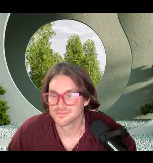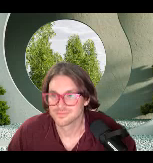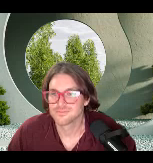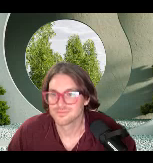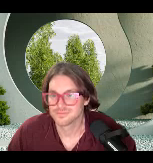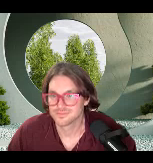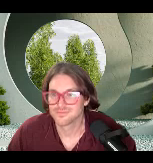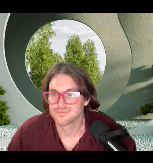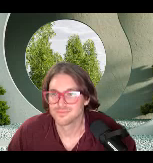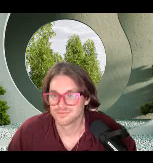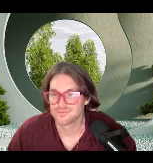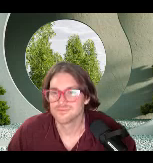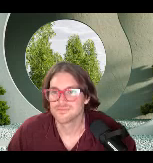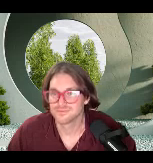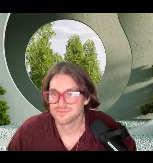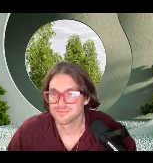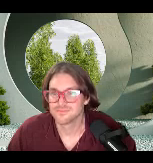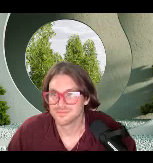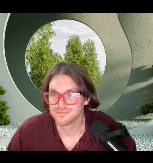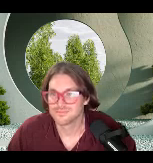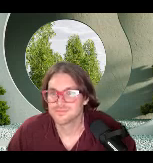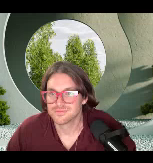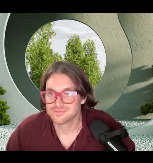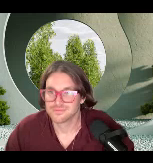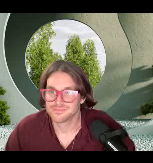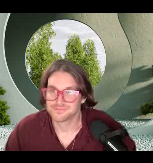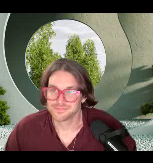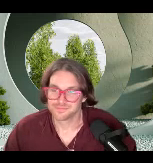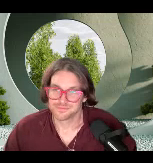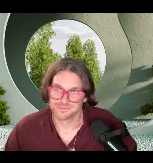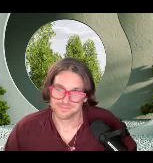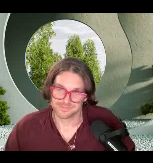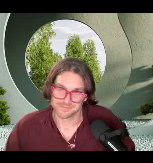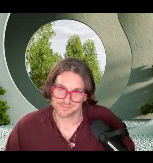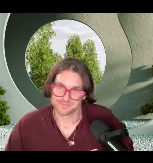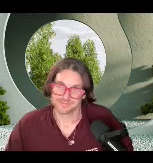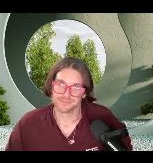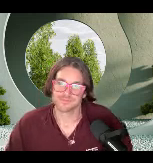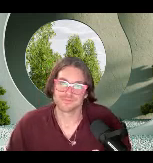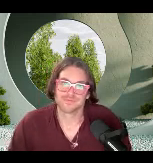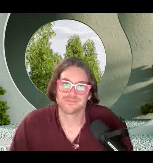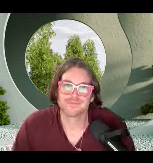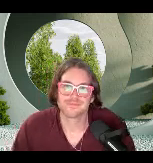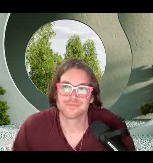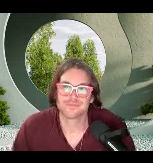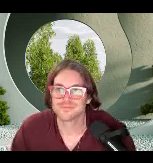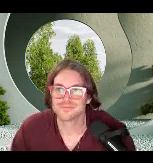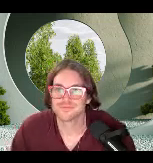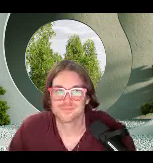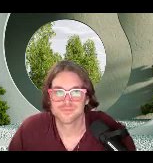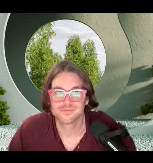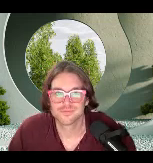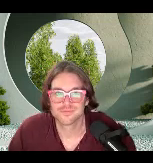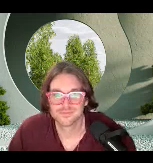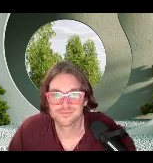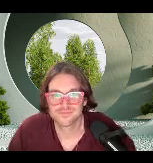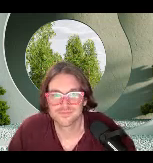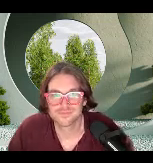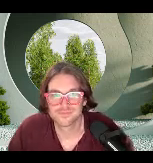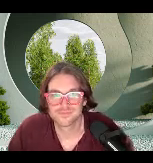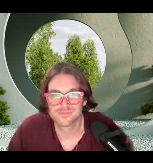because it's the standard, and the standard just doesn't work for accessibility. It's just one thing I wanted to point